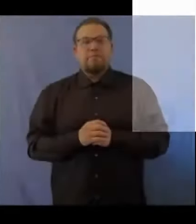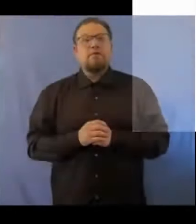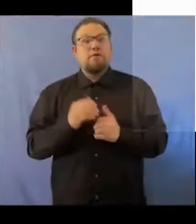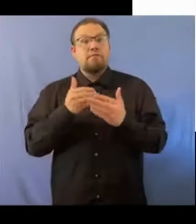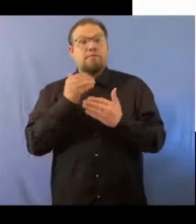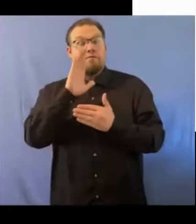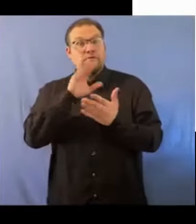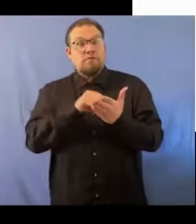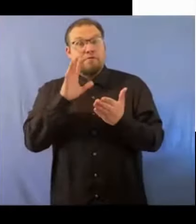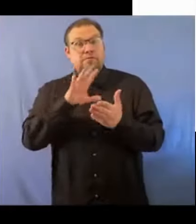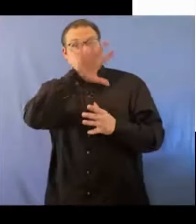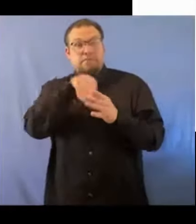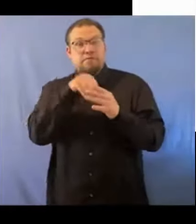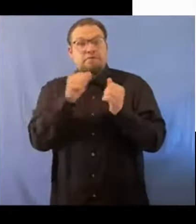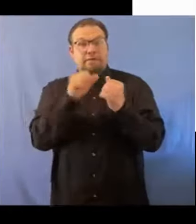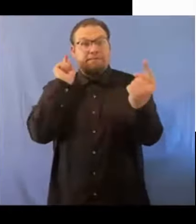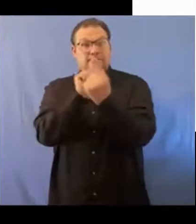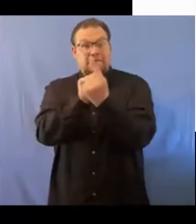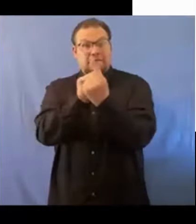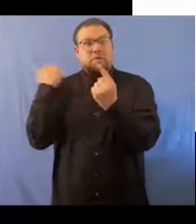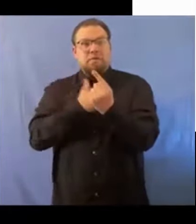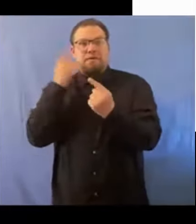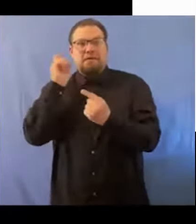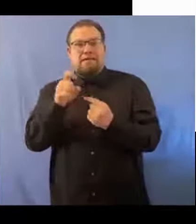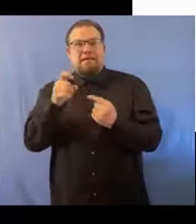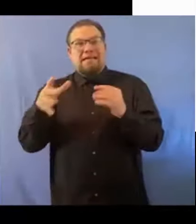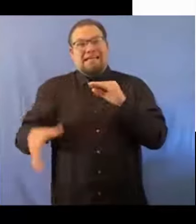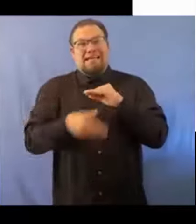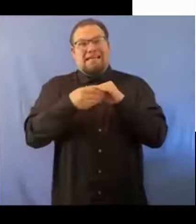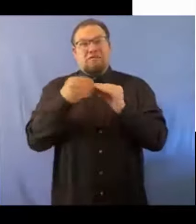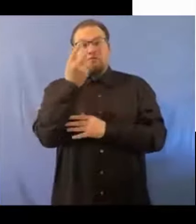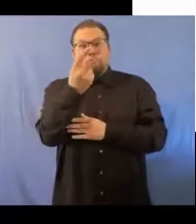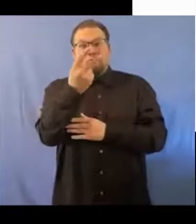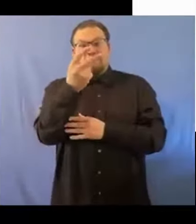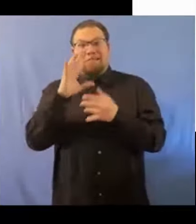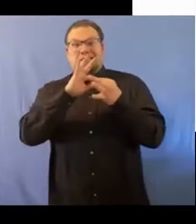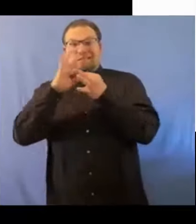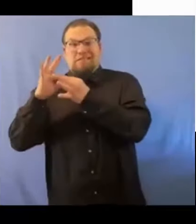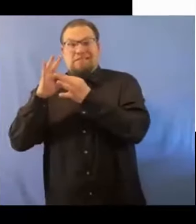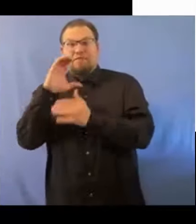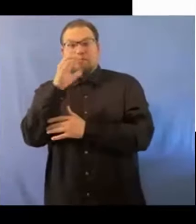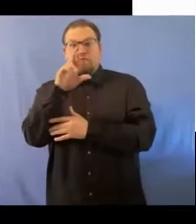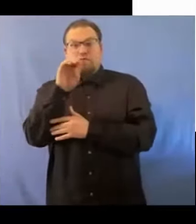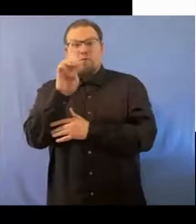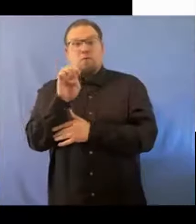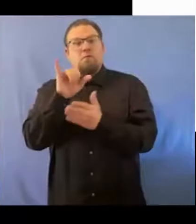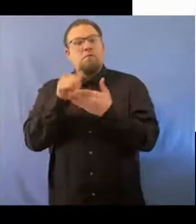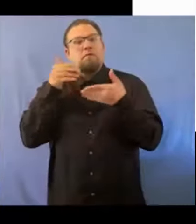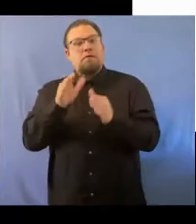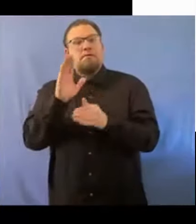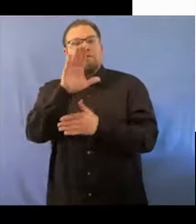Before your student joins a Meet, we need to first add two Chrome extensions that will allow your student to interact with their teachers and